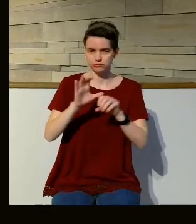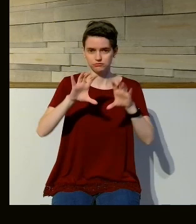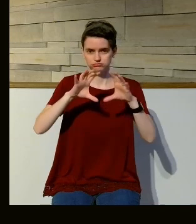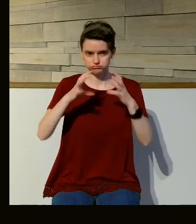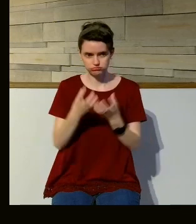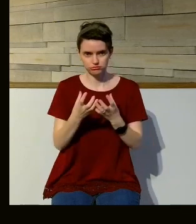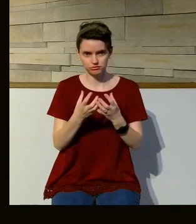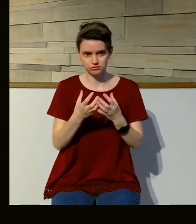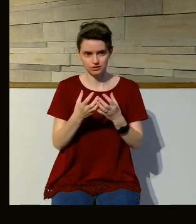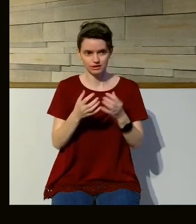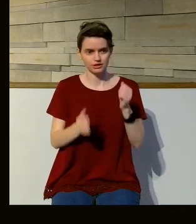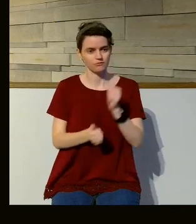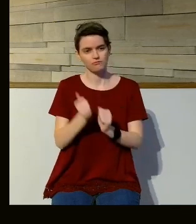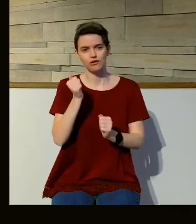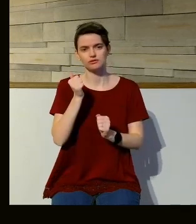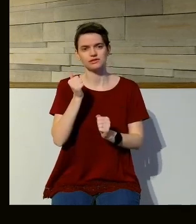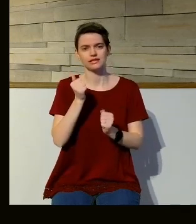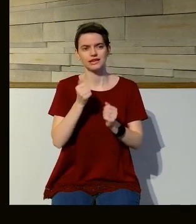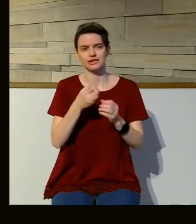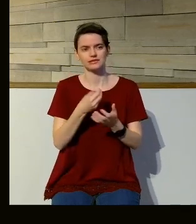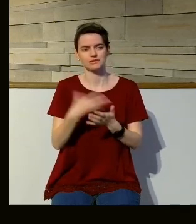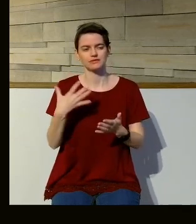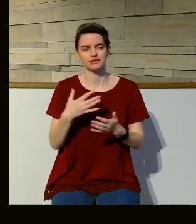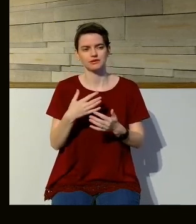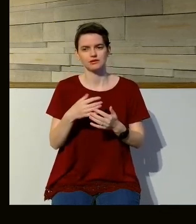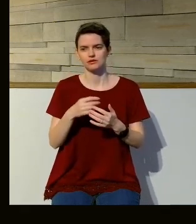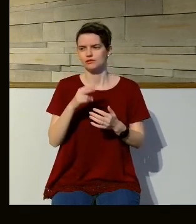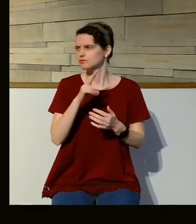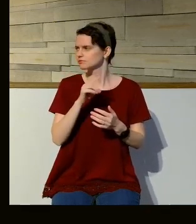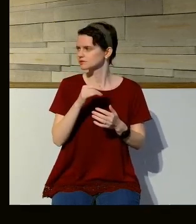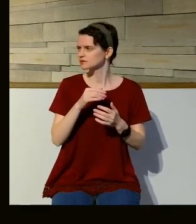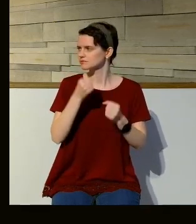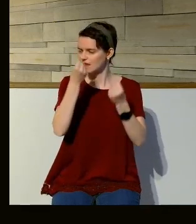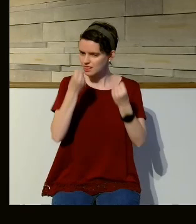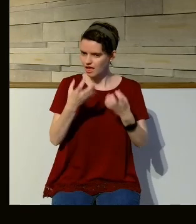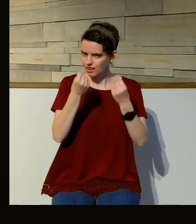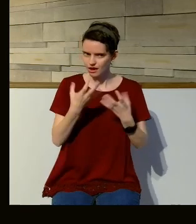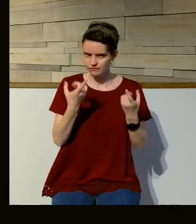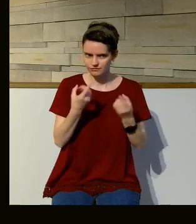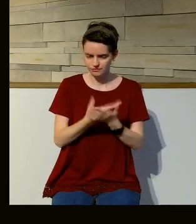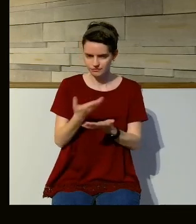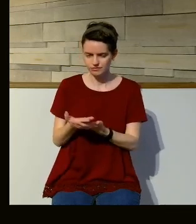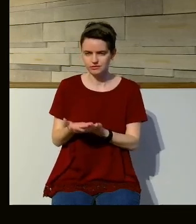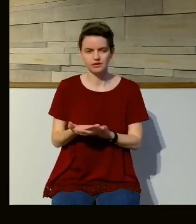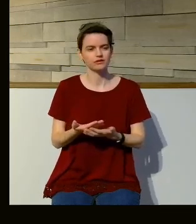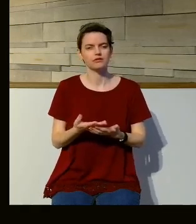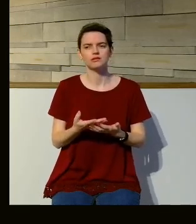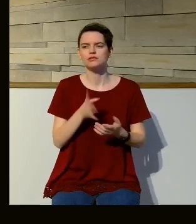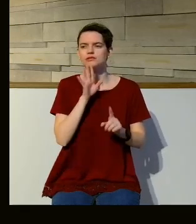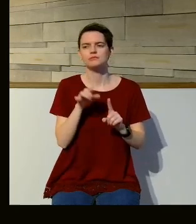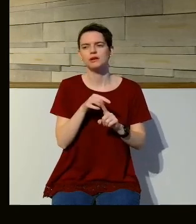together. This is the most expensive thing. It's $50, 10 hours, 200 pages of notes. And if you people have asked me, what about a